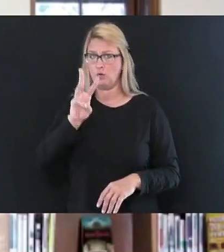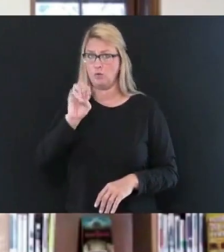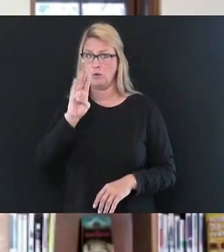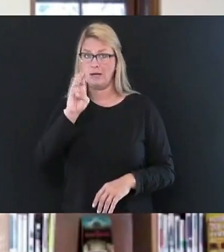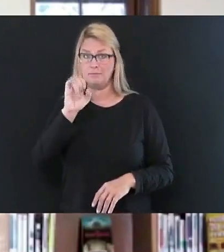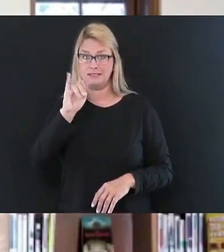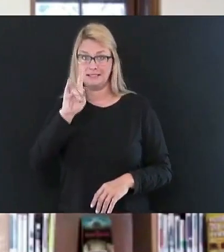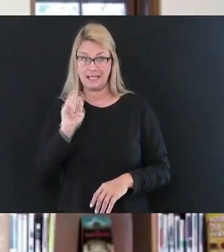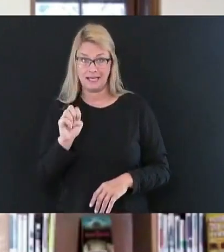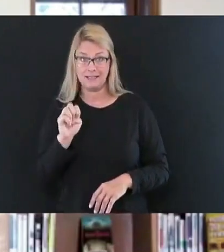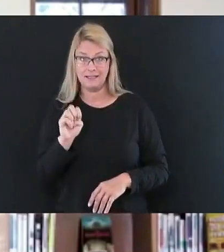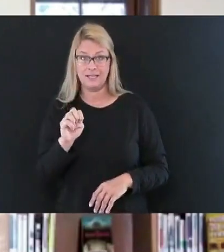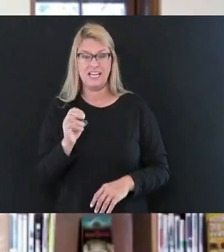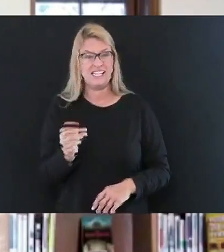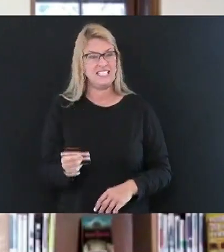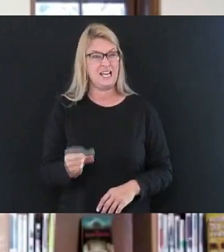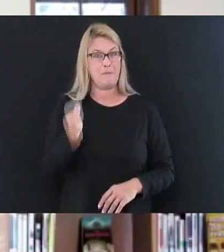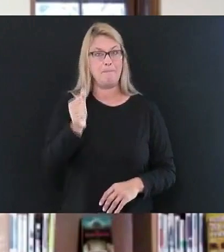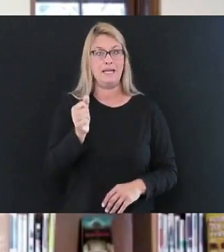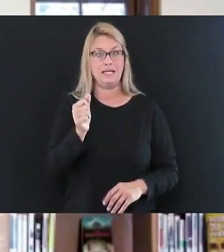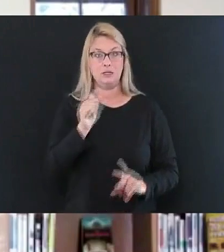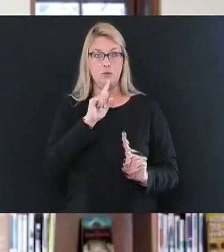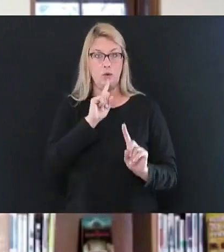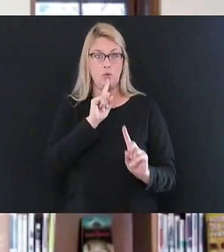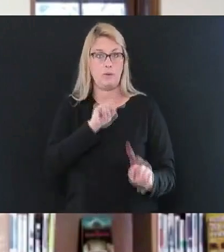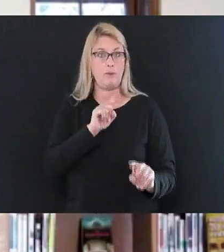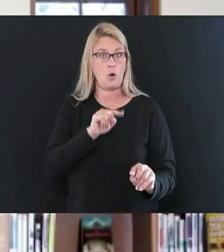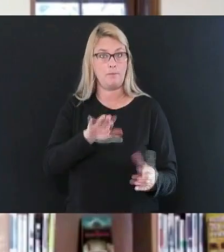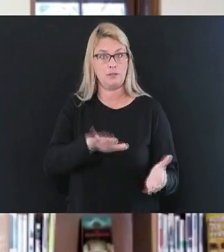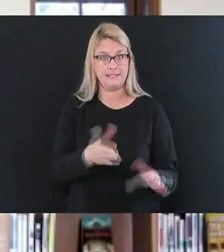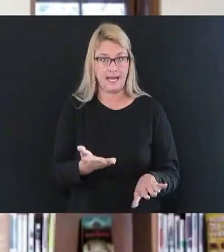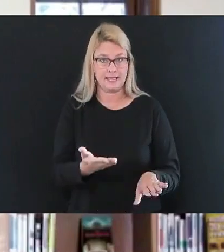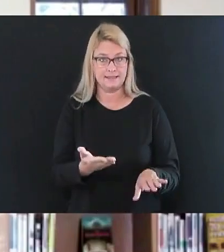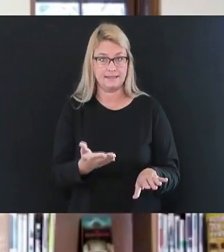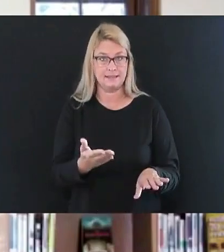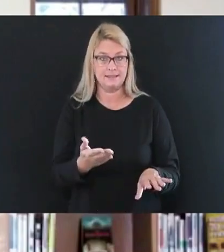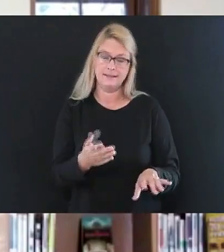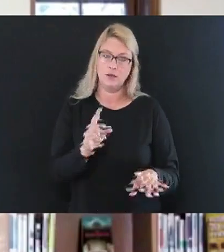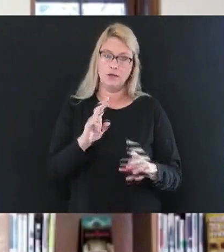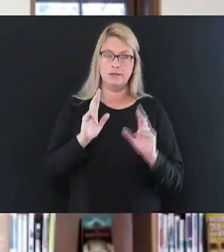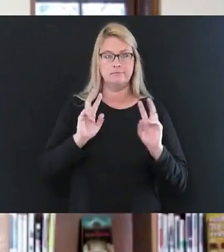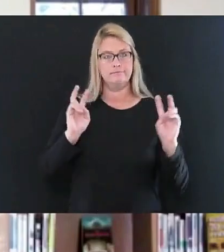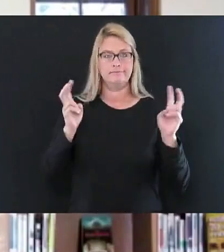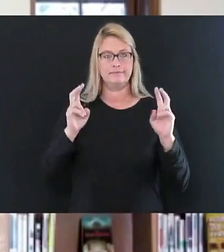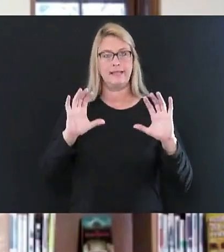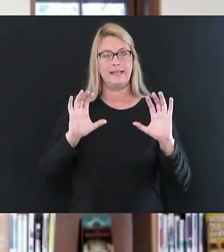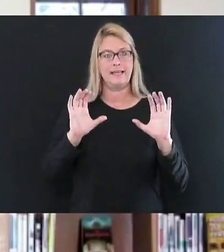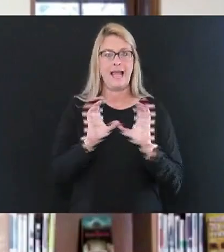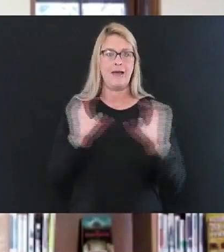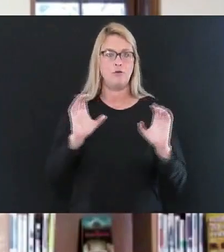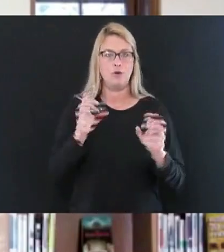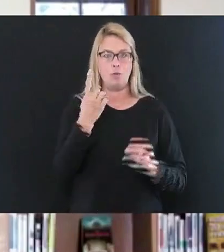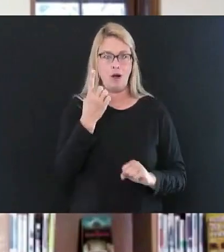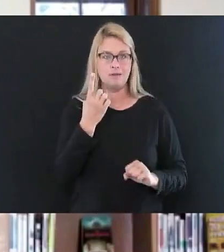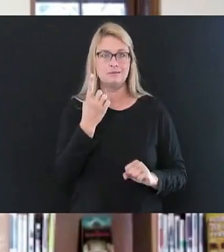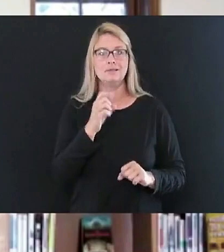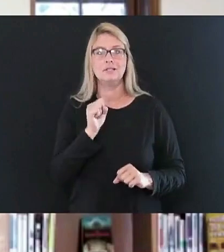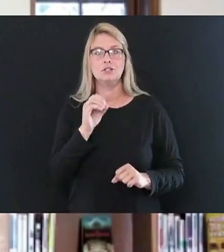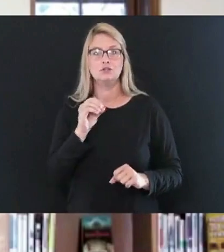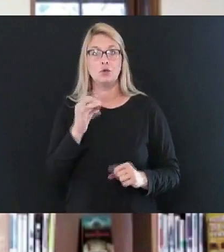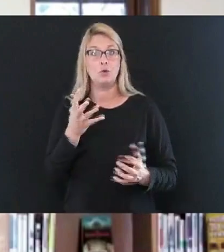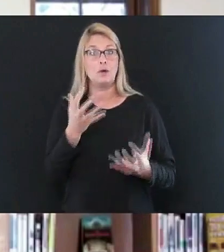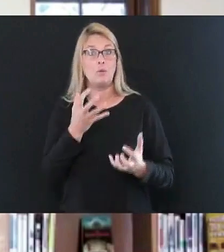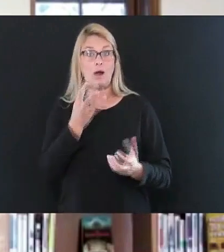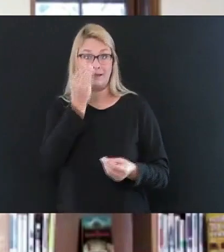as immediately reportable deaths. These are Category 1 reportable deaths because it's COVID-19, and we do want to